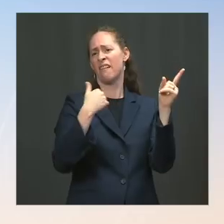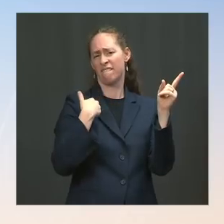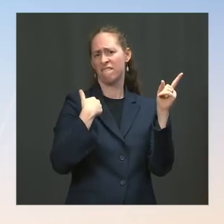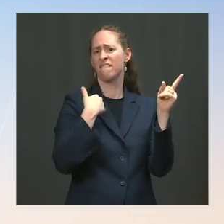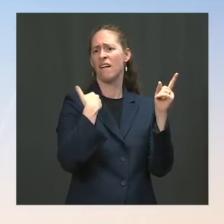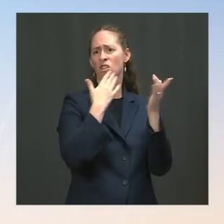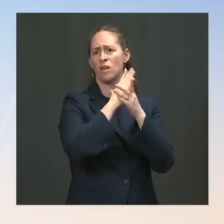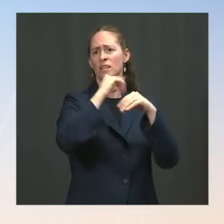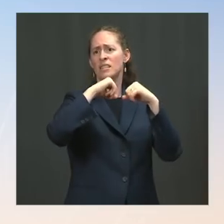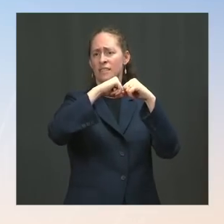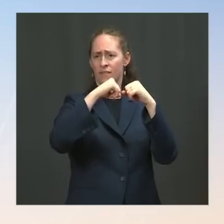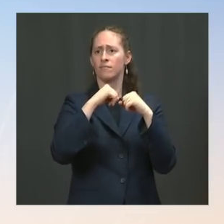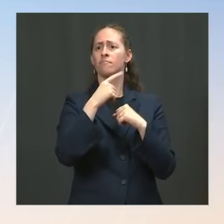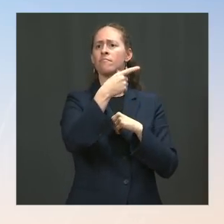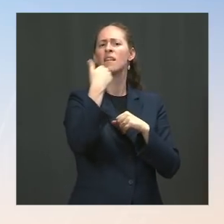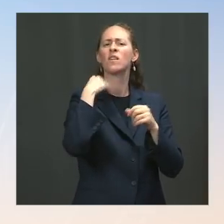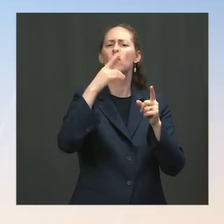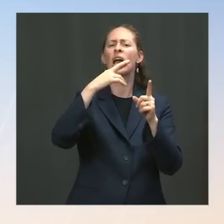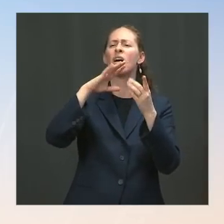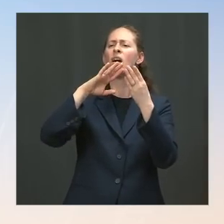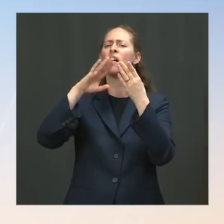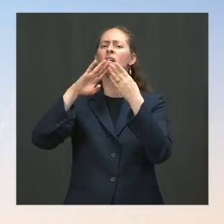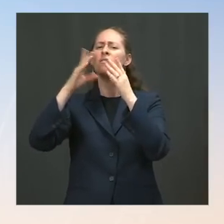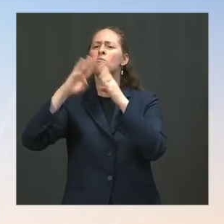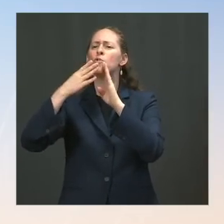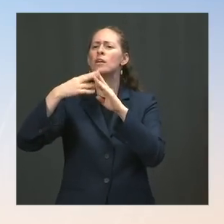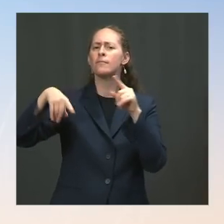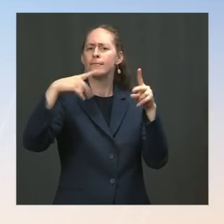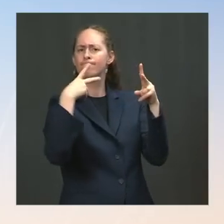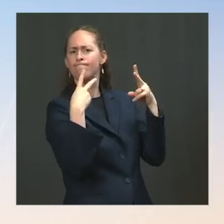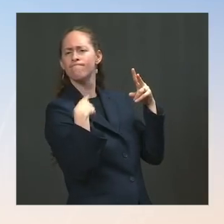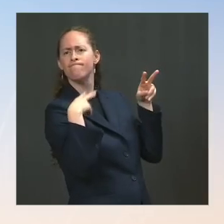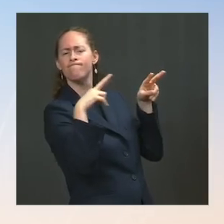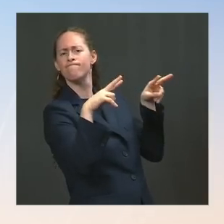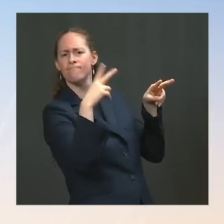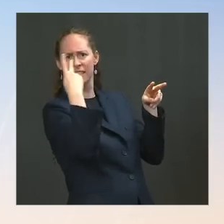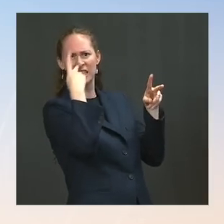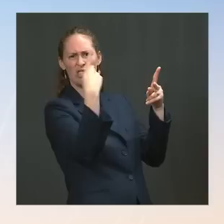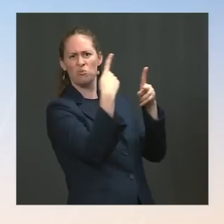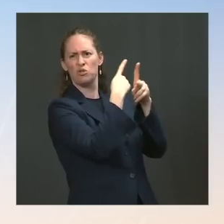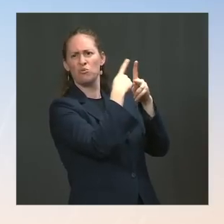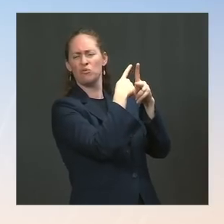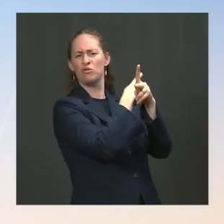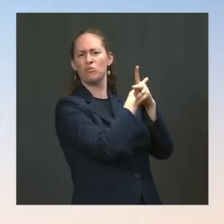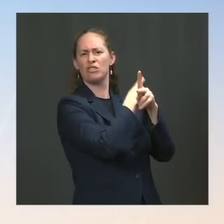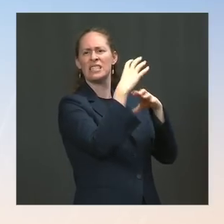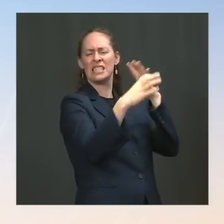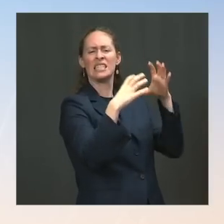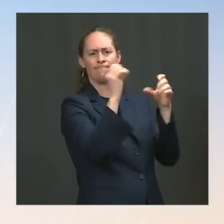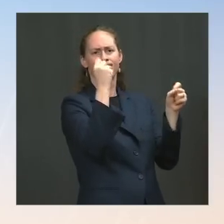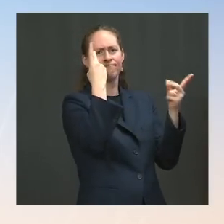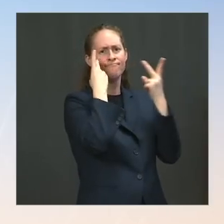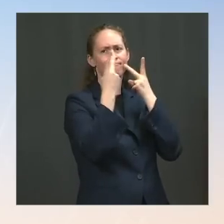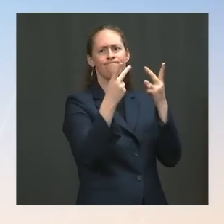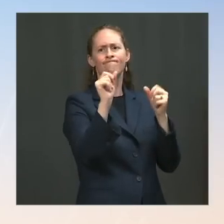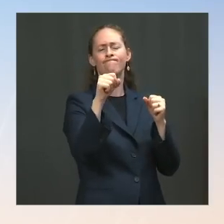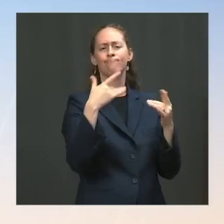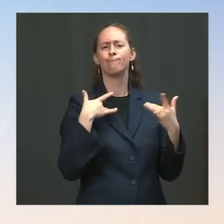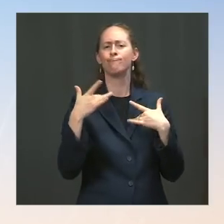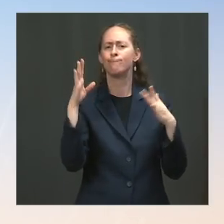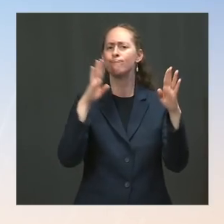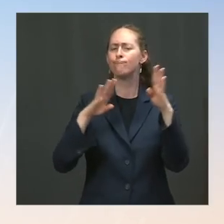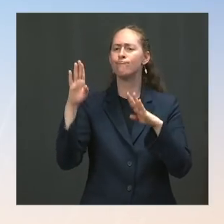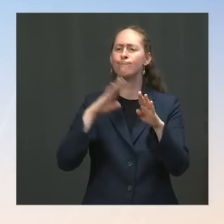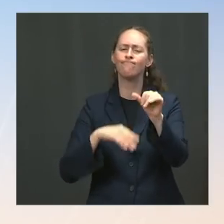have concerns about the escalating activity we've seen as it relates to the seized tanker,